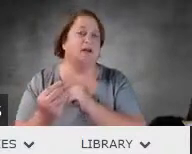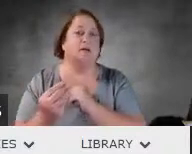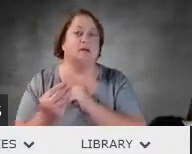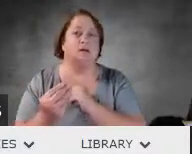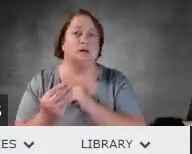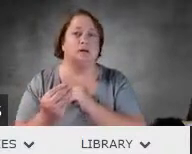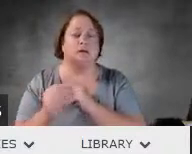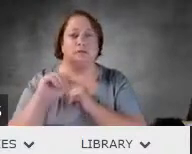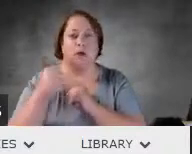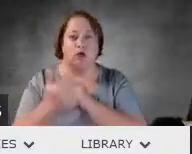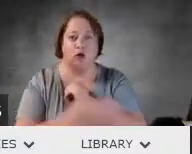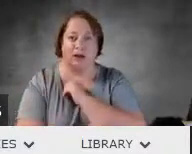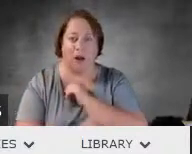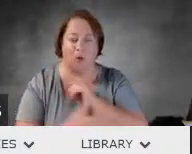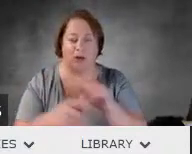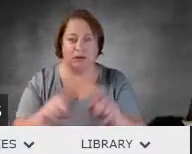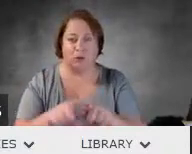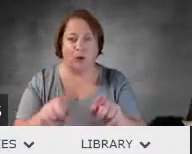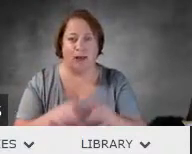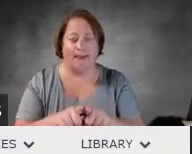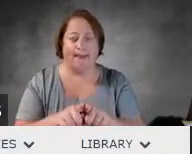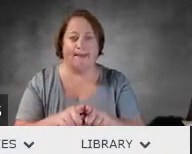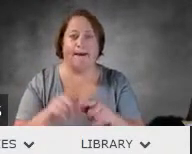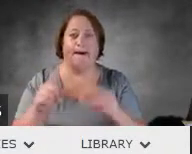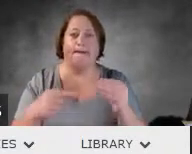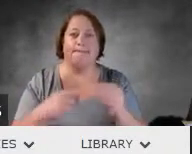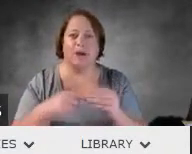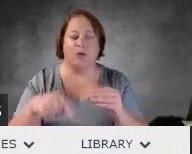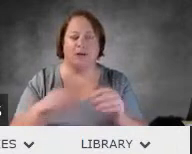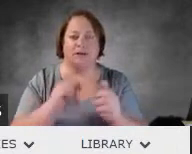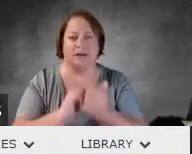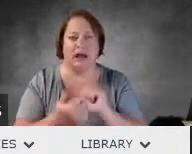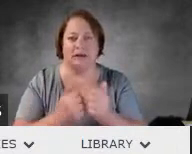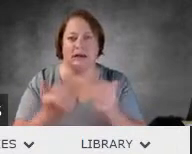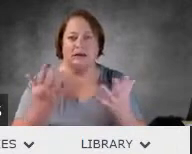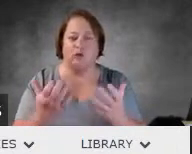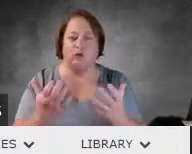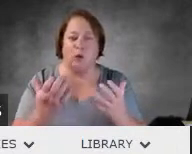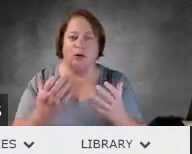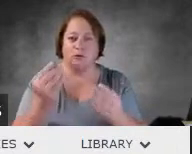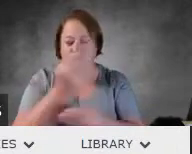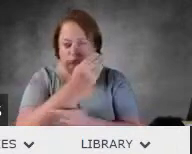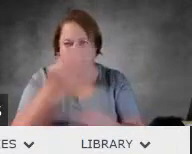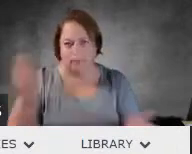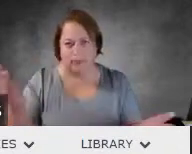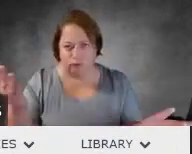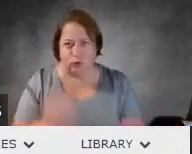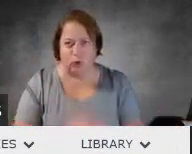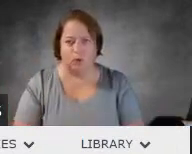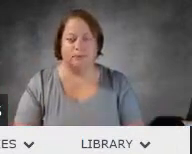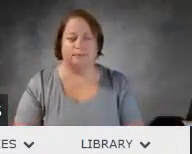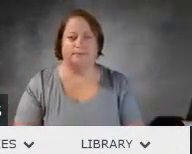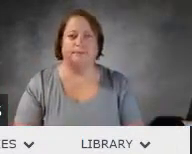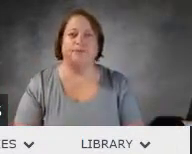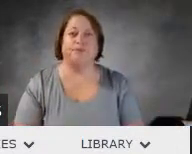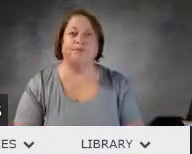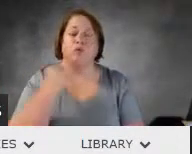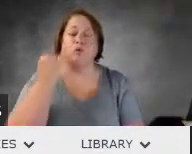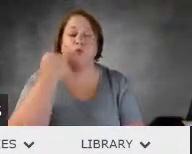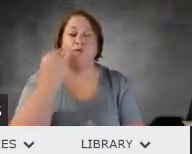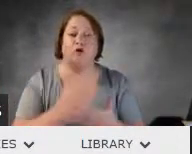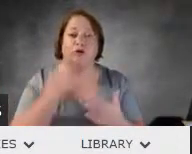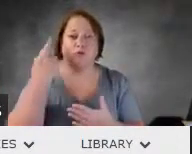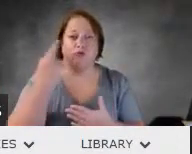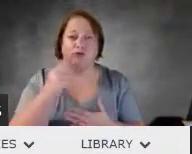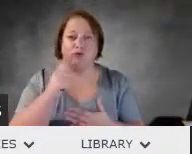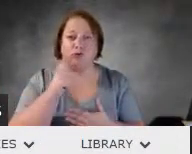and a couple other counties as well with regards to this contest. And I just wanted to make you all aware of it so that if for some reason you